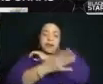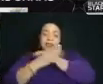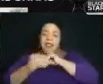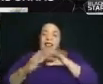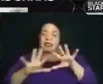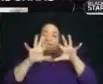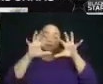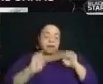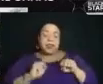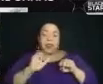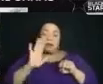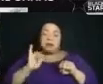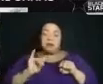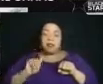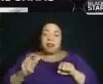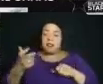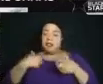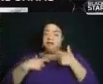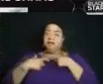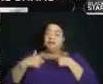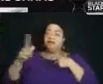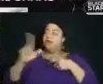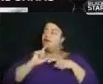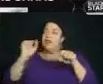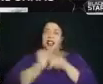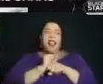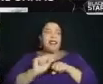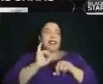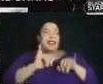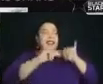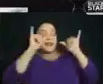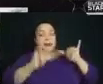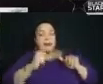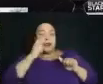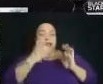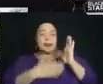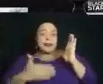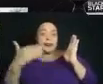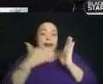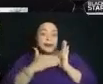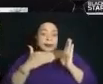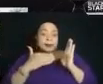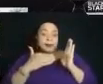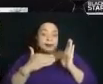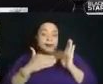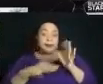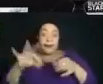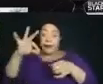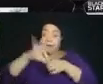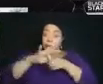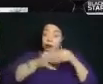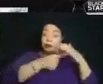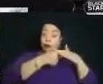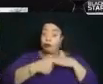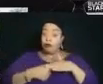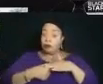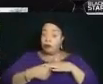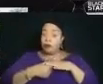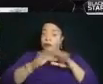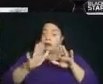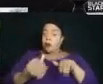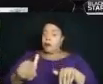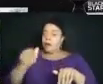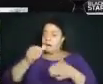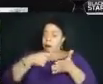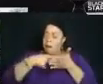suppression, refusal to pay a living minimum wage, bad tax policy, ecological devastation,